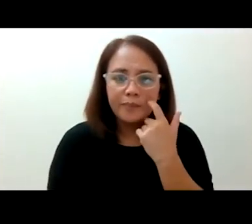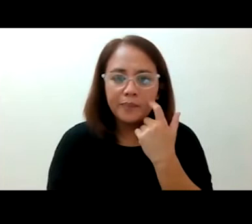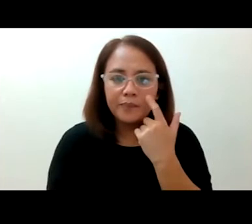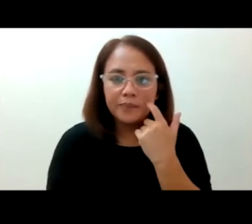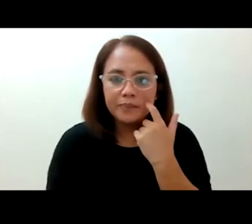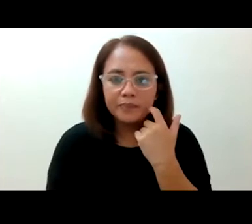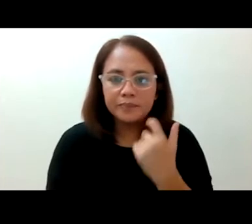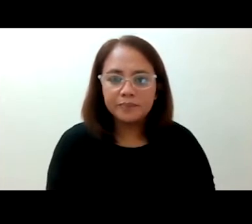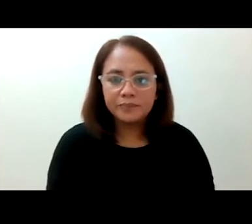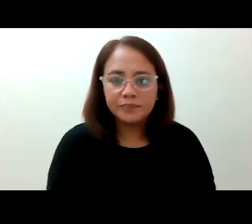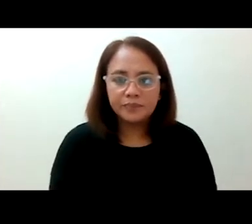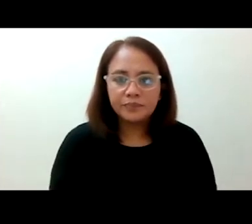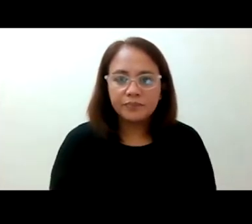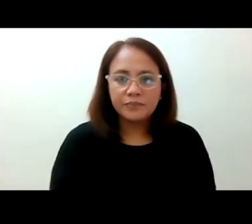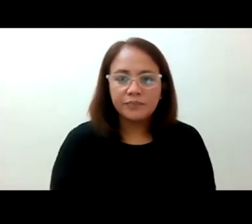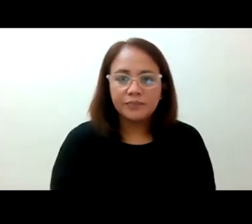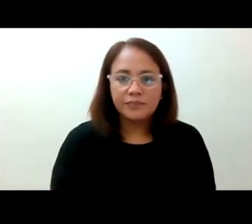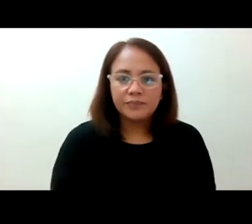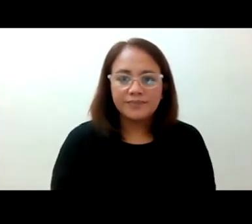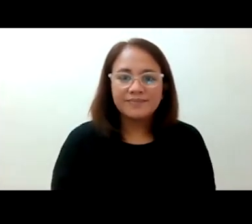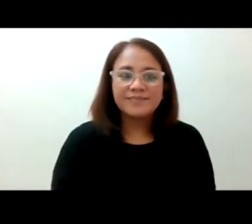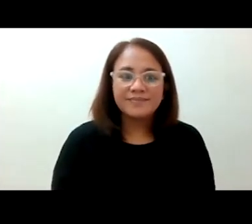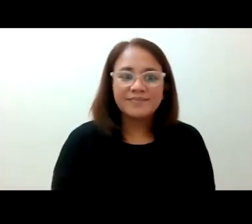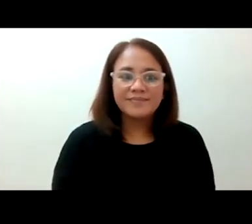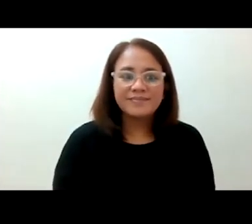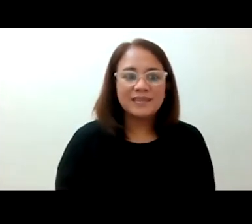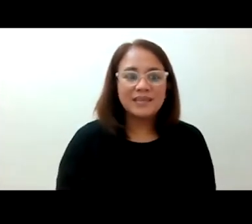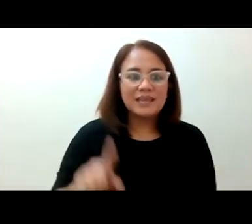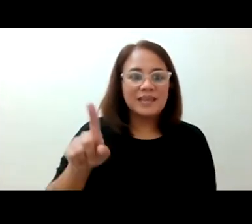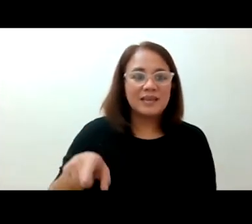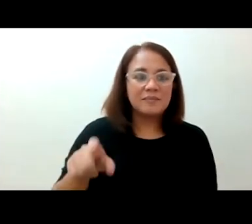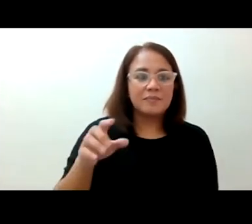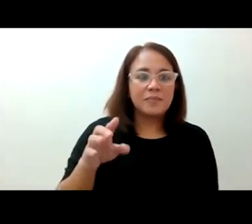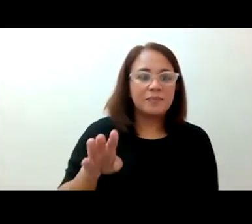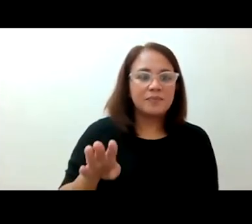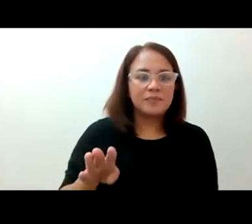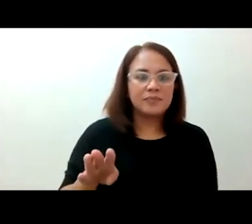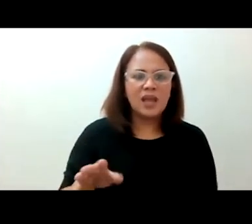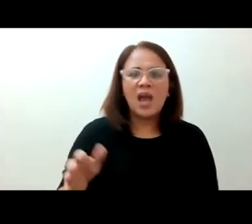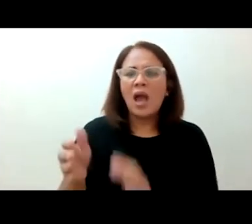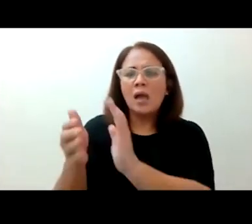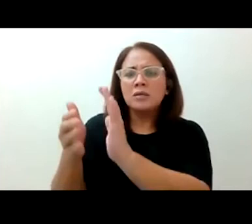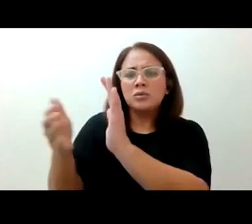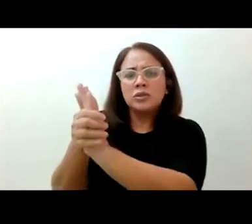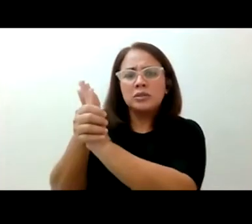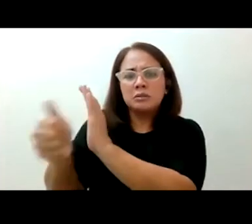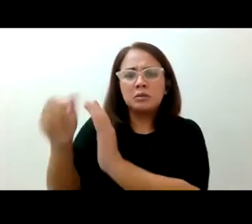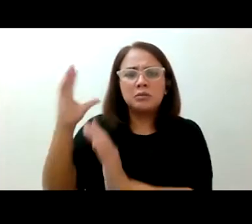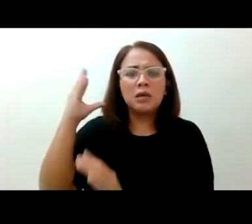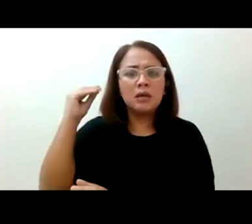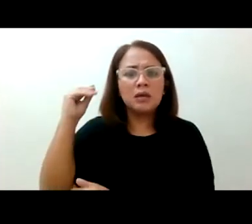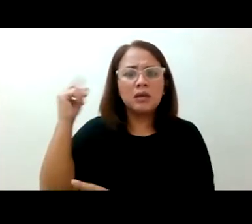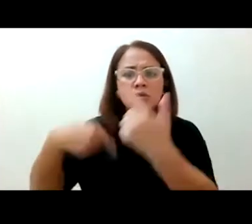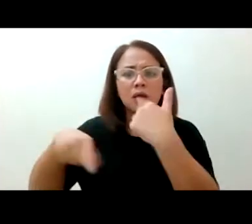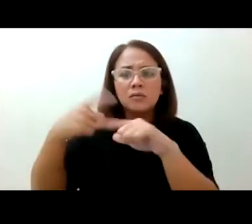Right. Right. So I have to be by. How about skilled hearing signers?